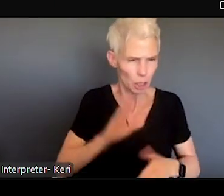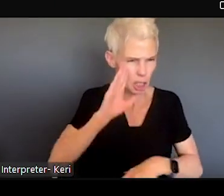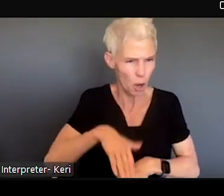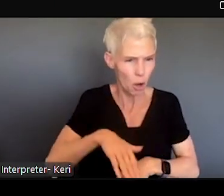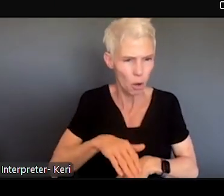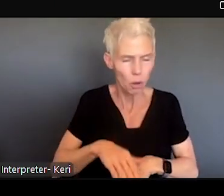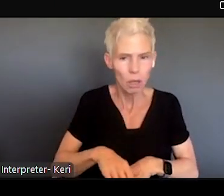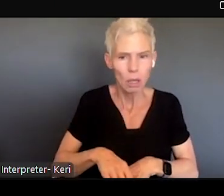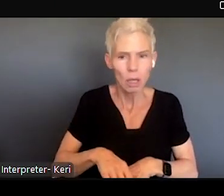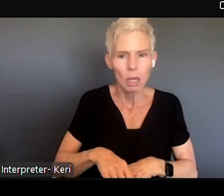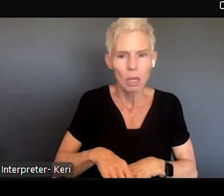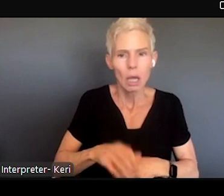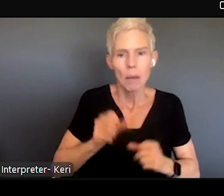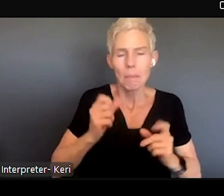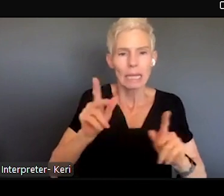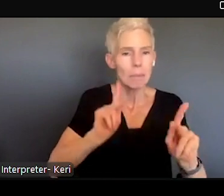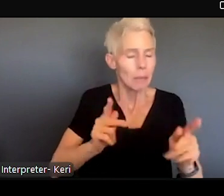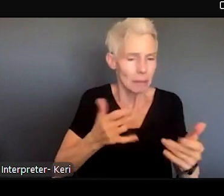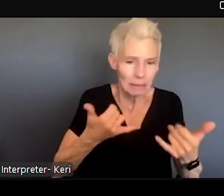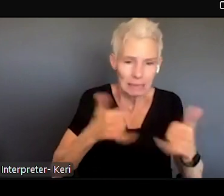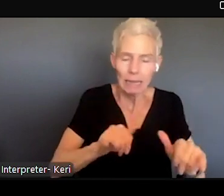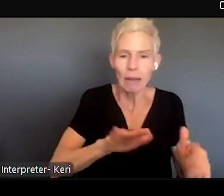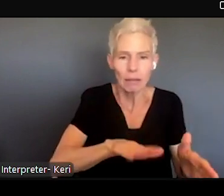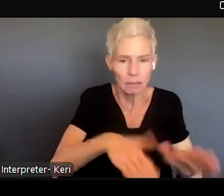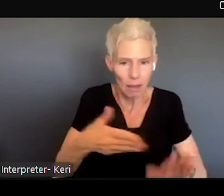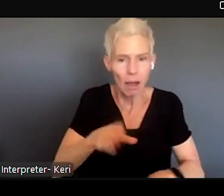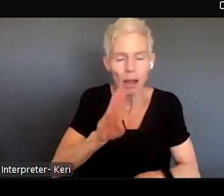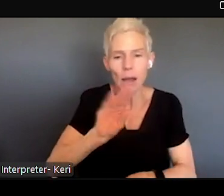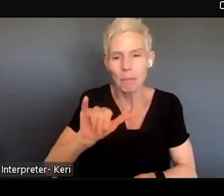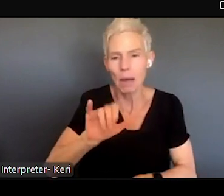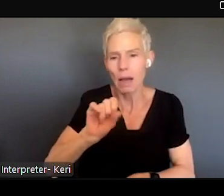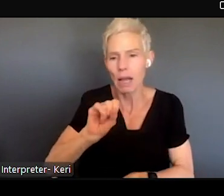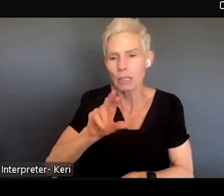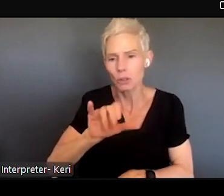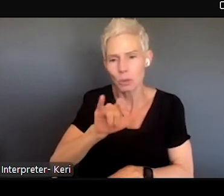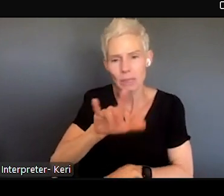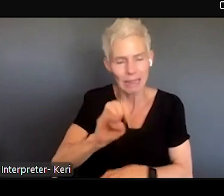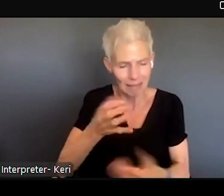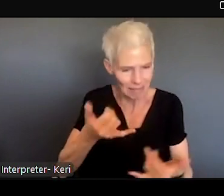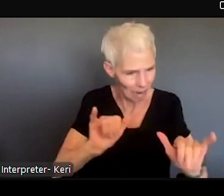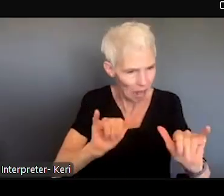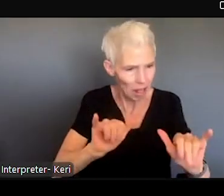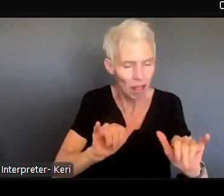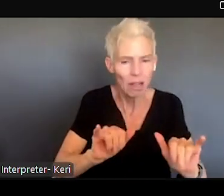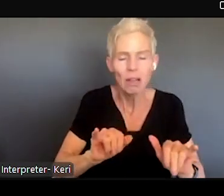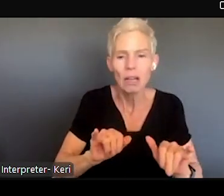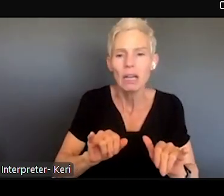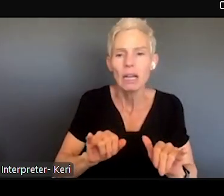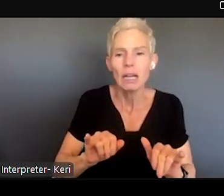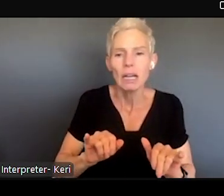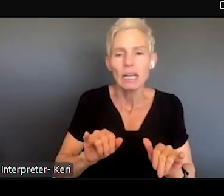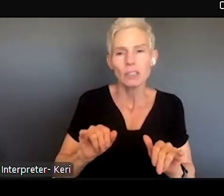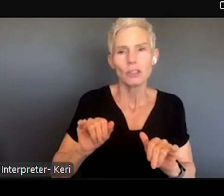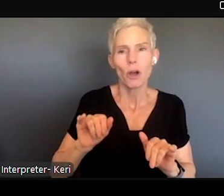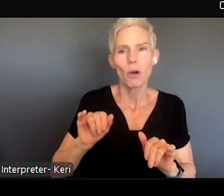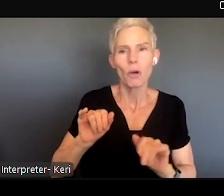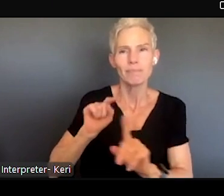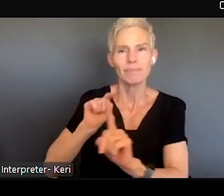we're still losing too many people to suicide, right? So she kind of had